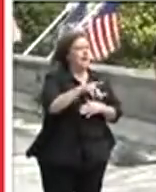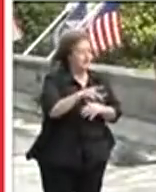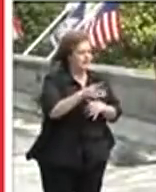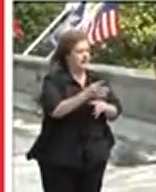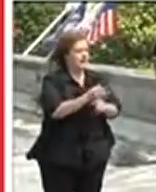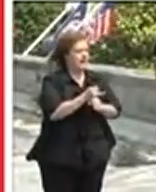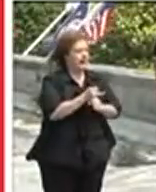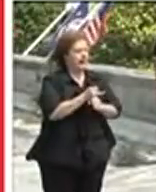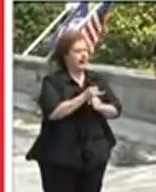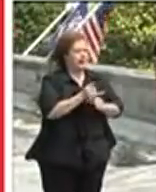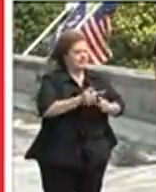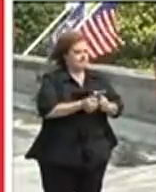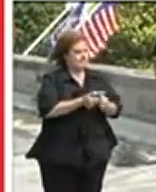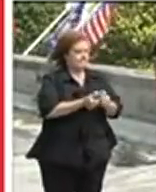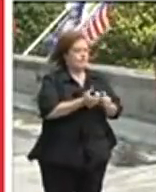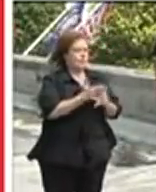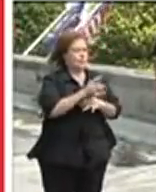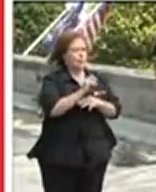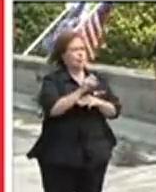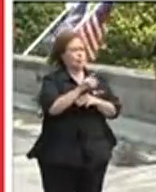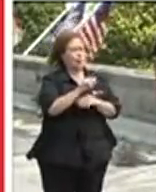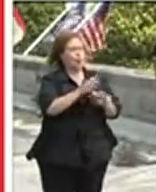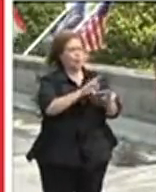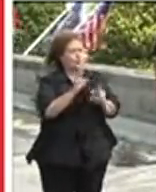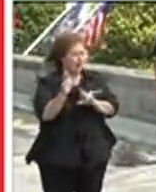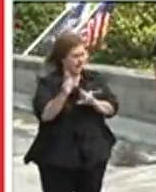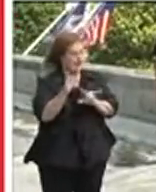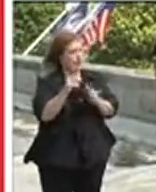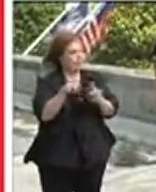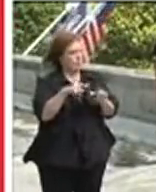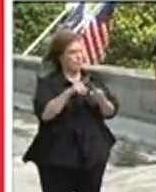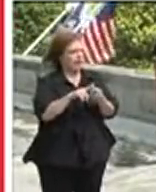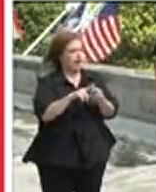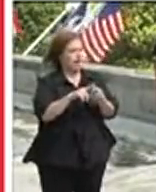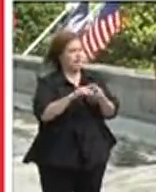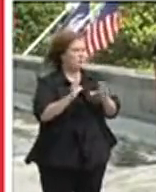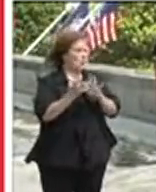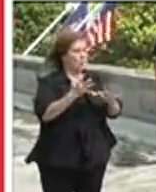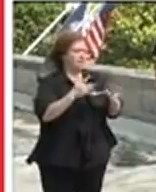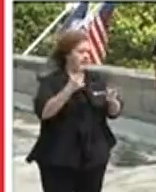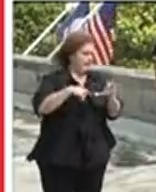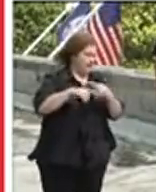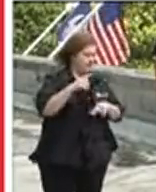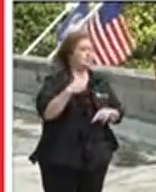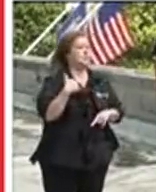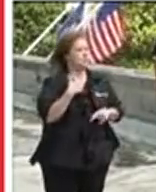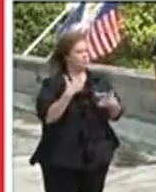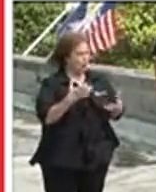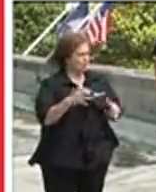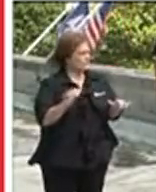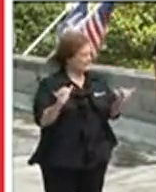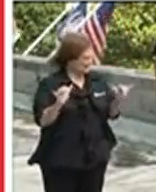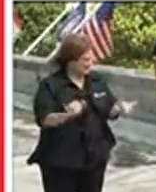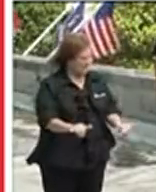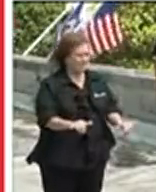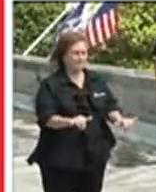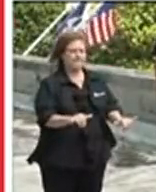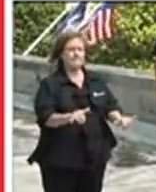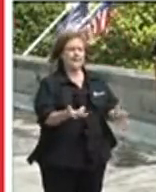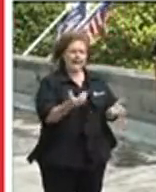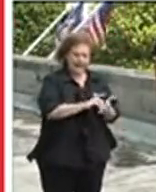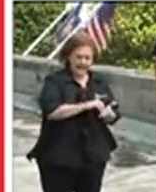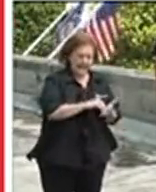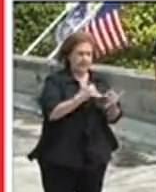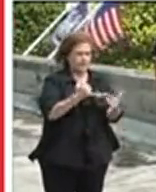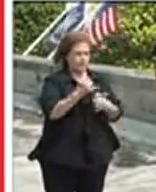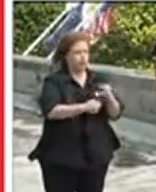our text alerts through NOLA Ready in real time. We're doing and preparing to do the same, of course, for